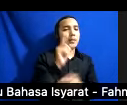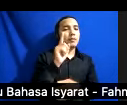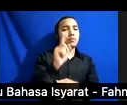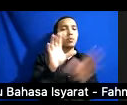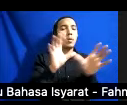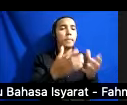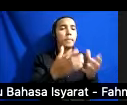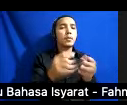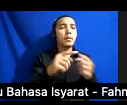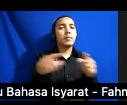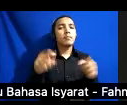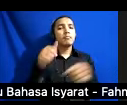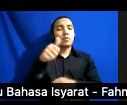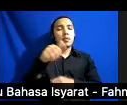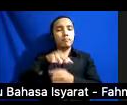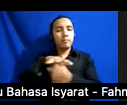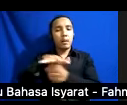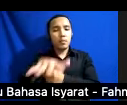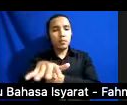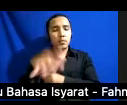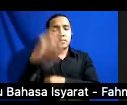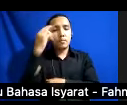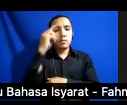bagi semua warga kota.